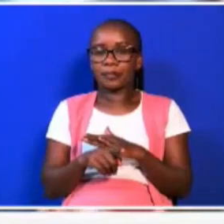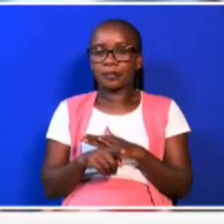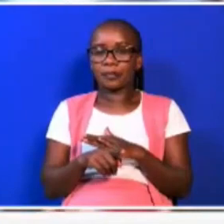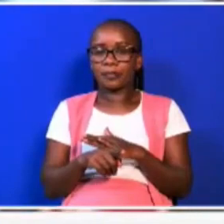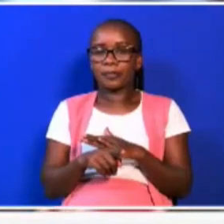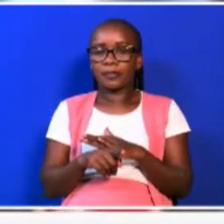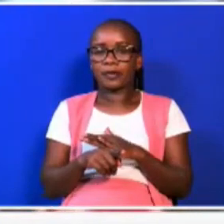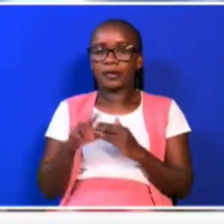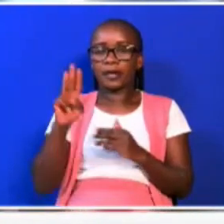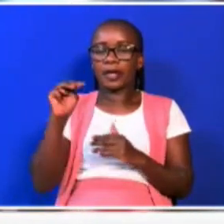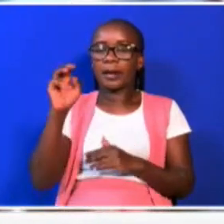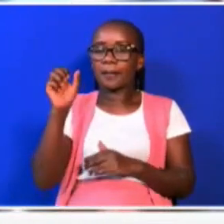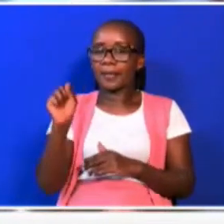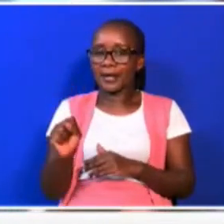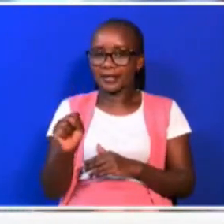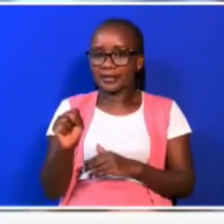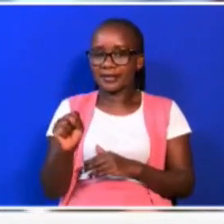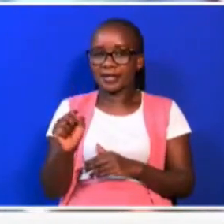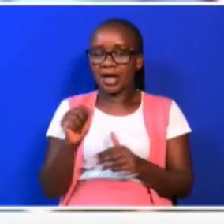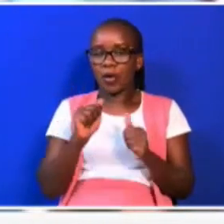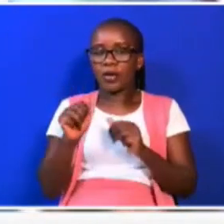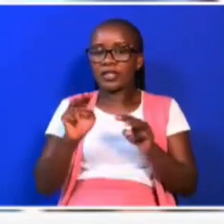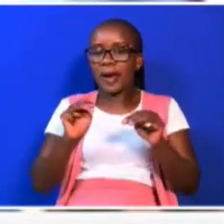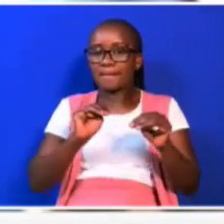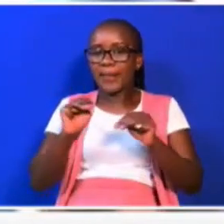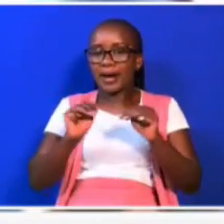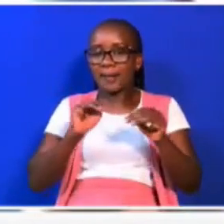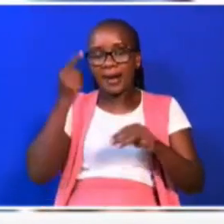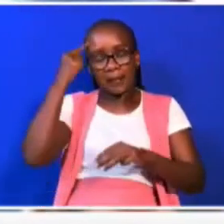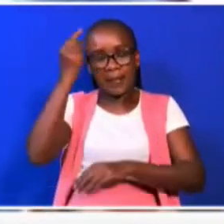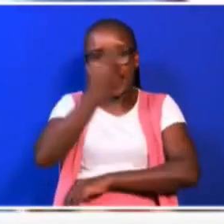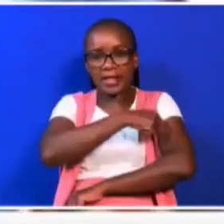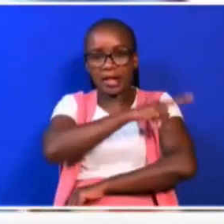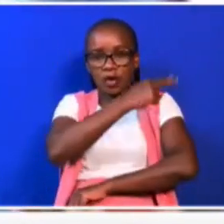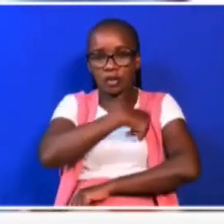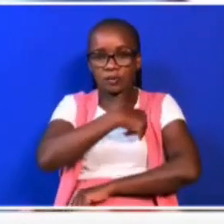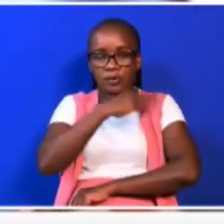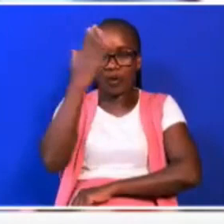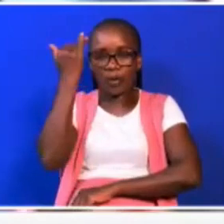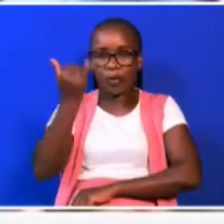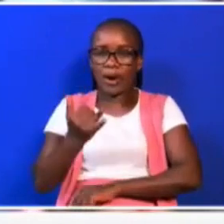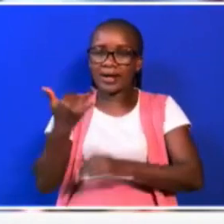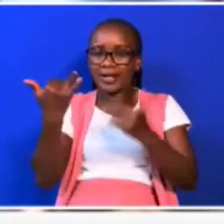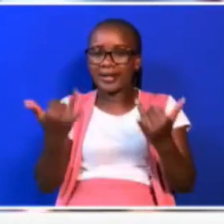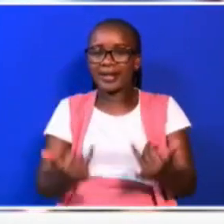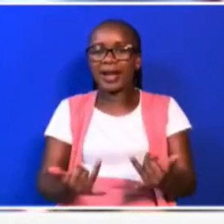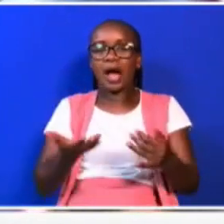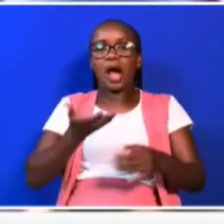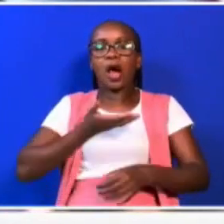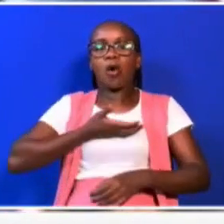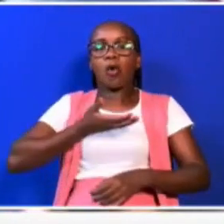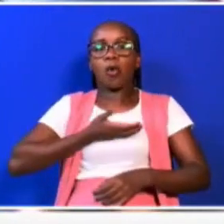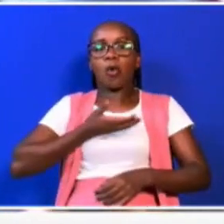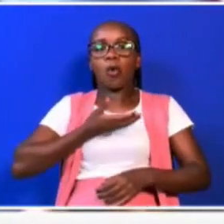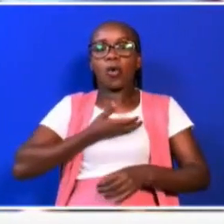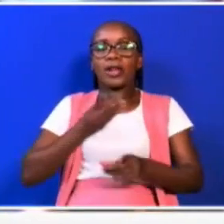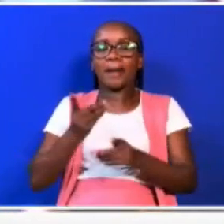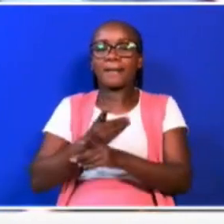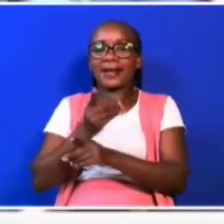managed MS, you know, these equipment that are managed by the hospitals, so that they are now owned by the